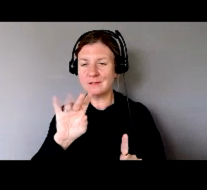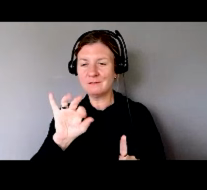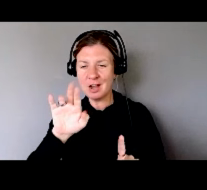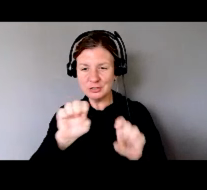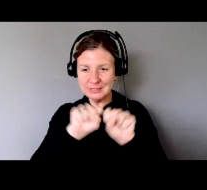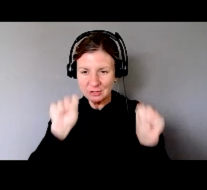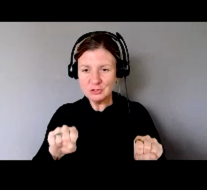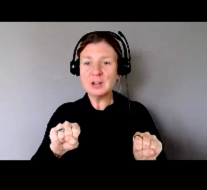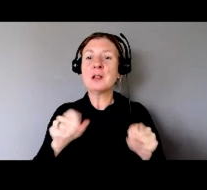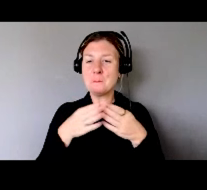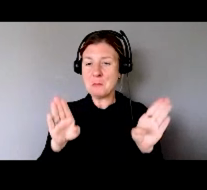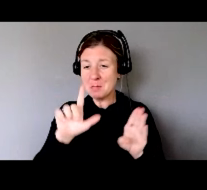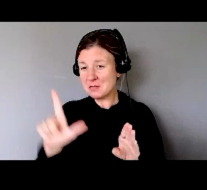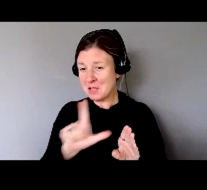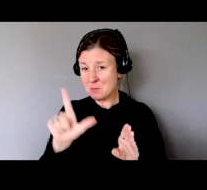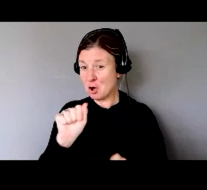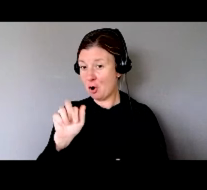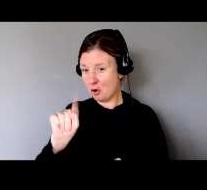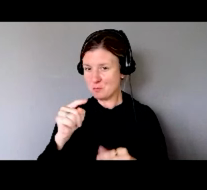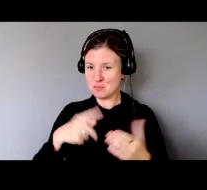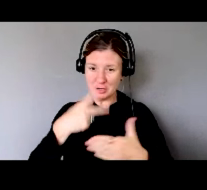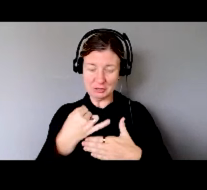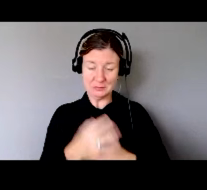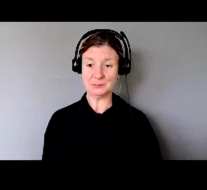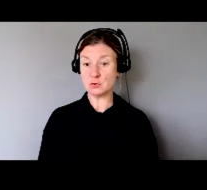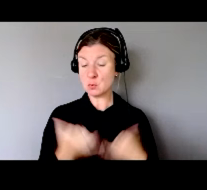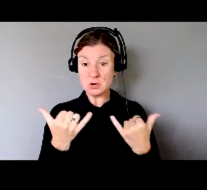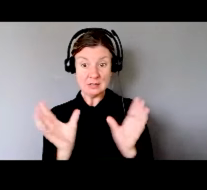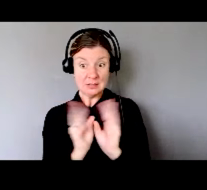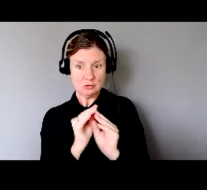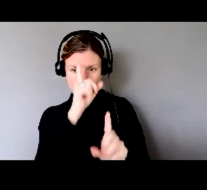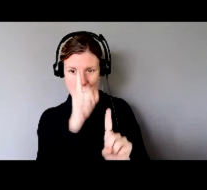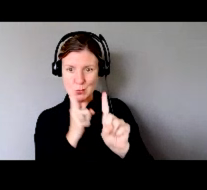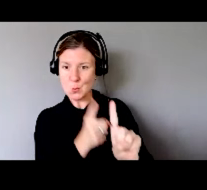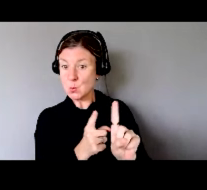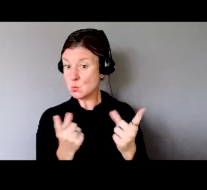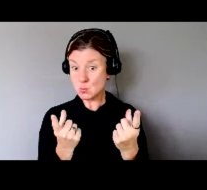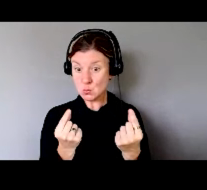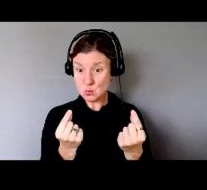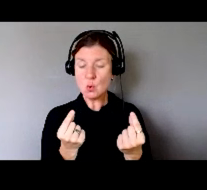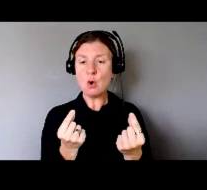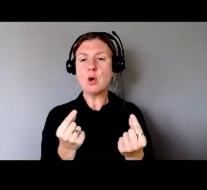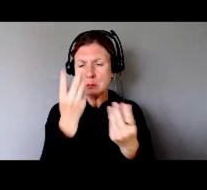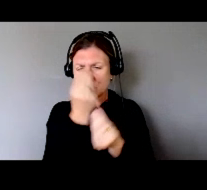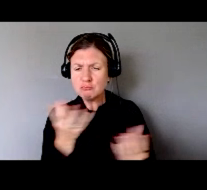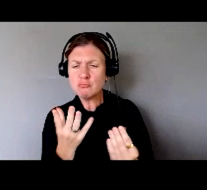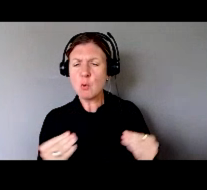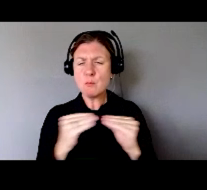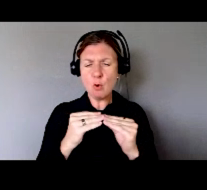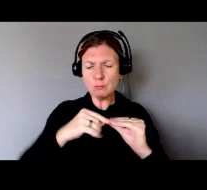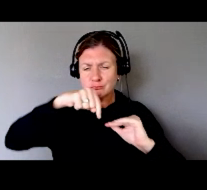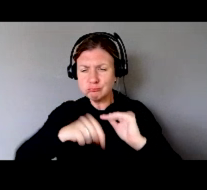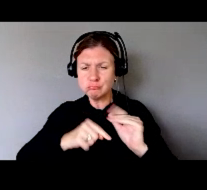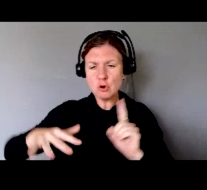Project. The purpose of this session is to provide additional context and overview of